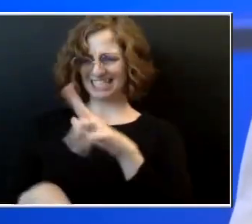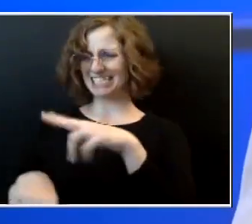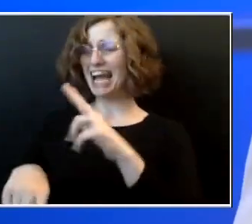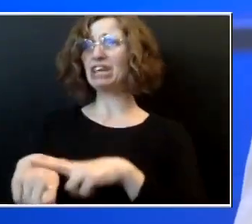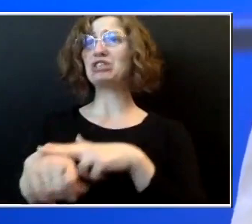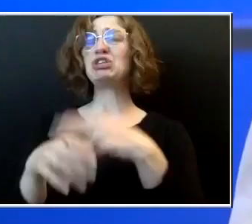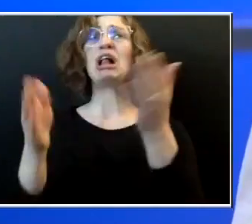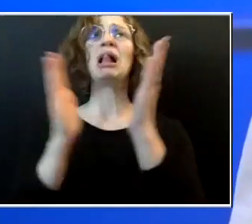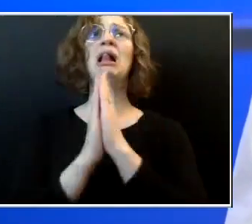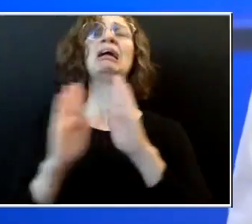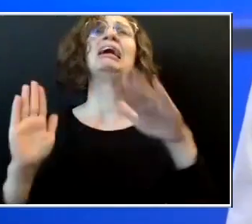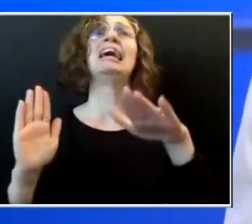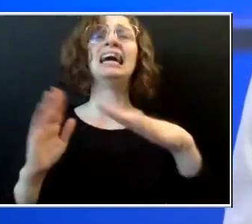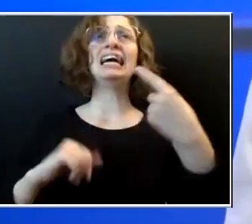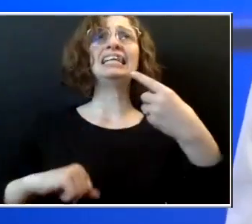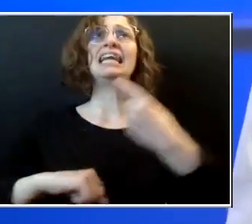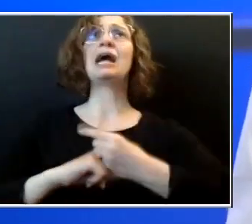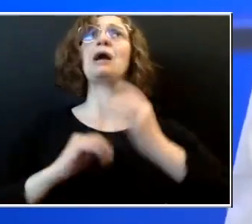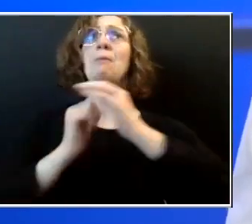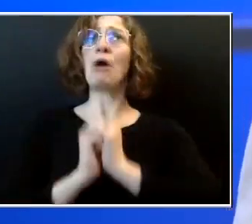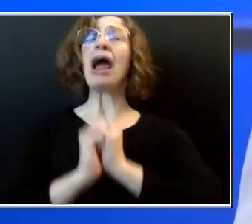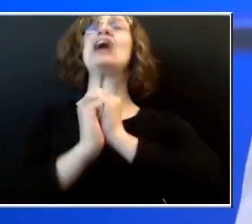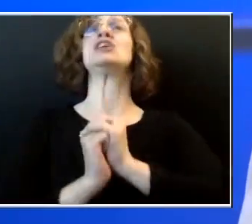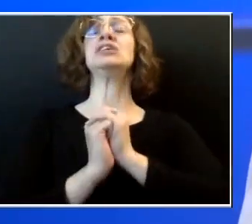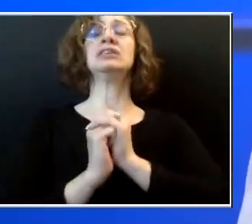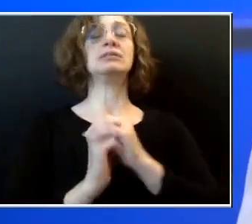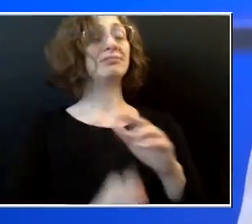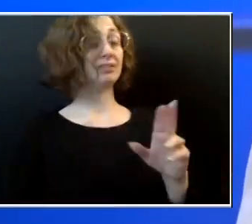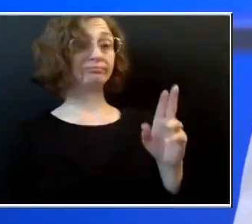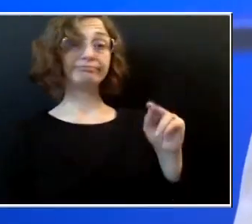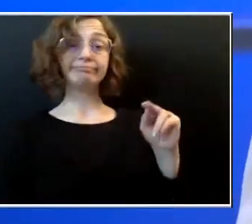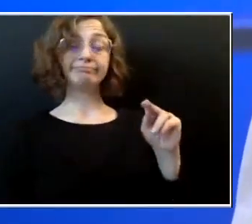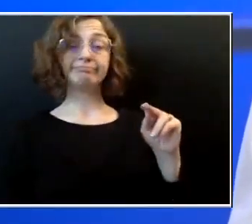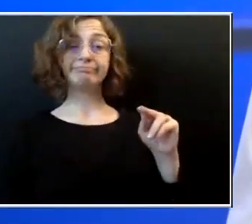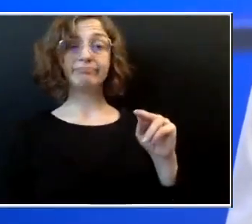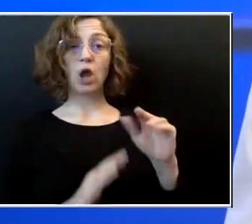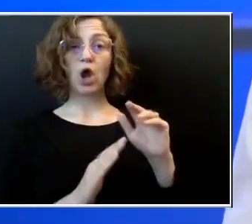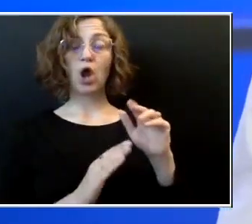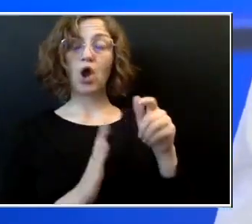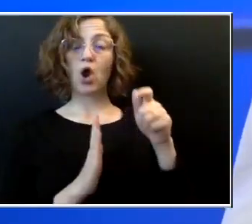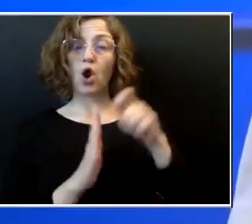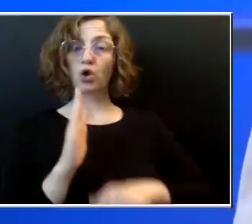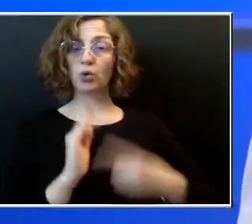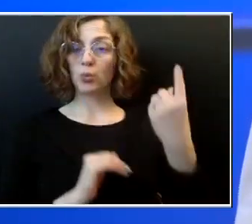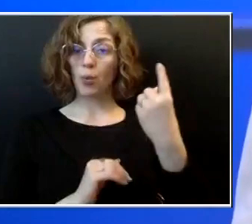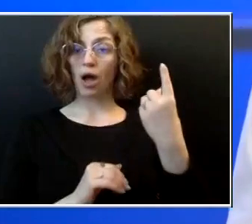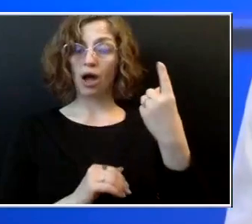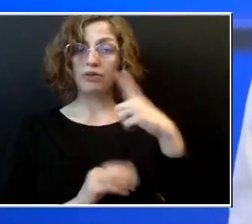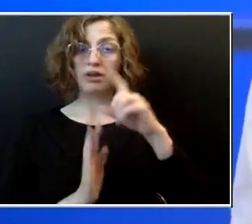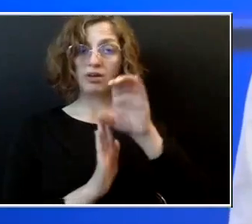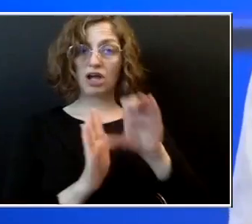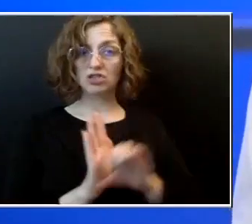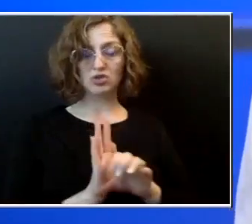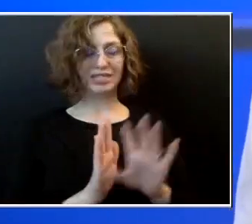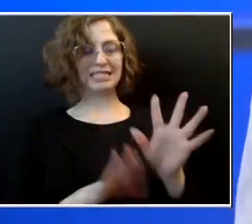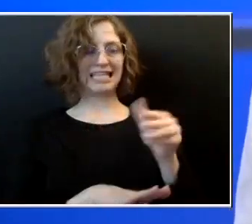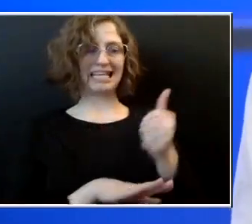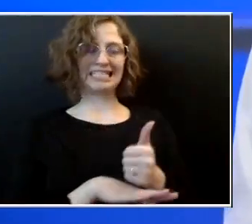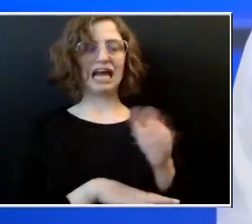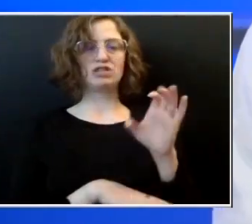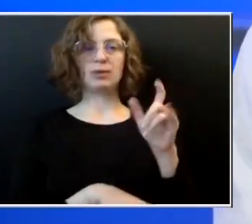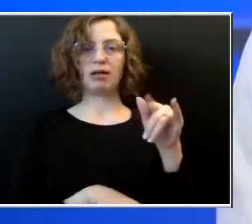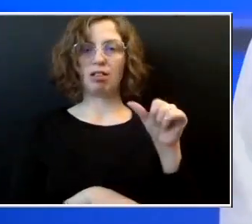no, there's Article 1 of the Constitution is the Establishment Clause, and he interpreted that as we're going to keep a separation of church and state. So